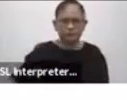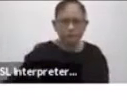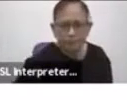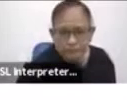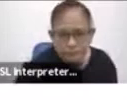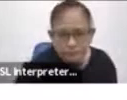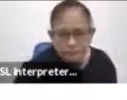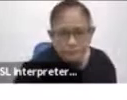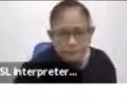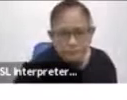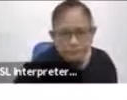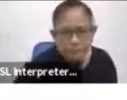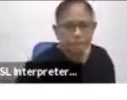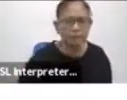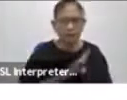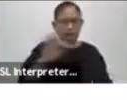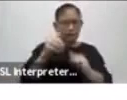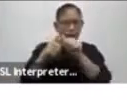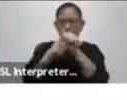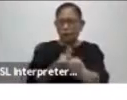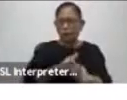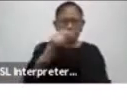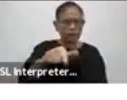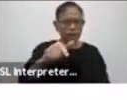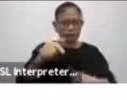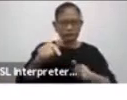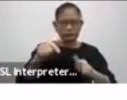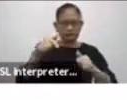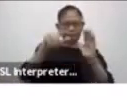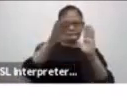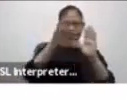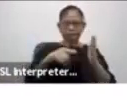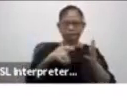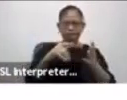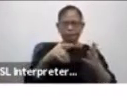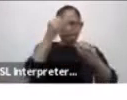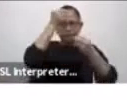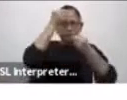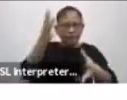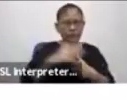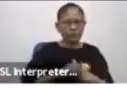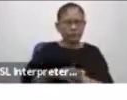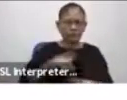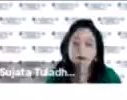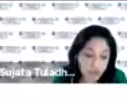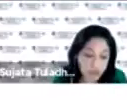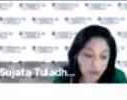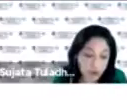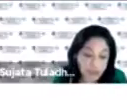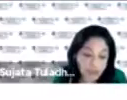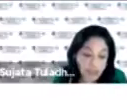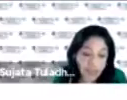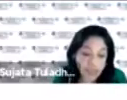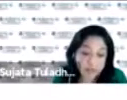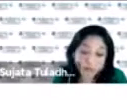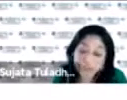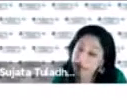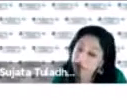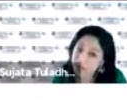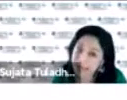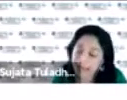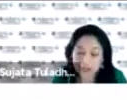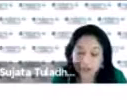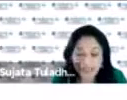So given this context and building on UNFPA's long-standing experience in GBV prevention and response in both